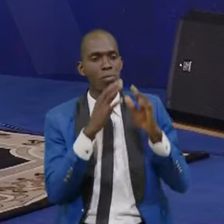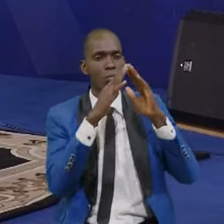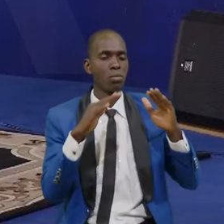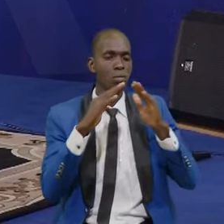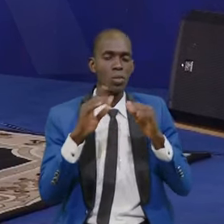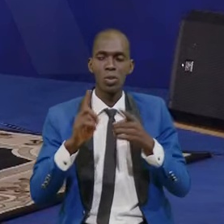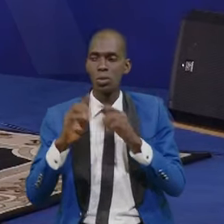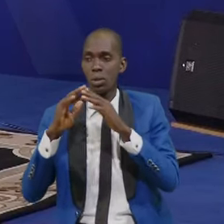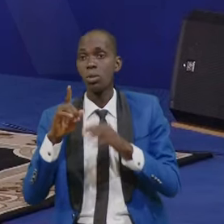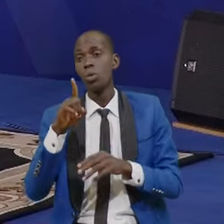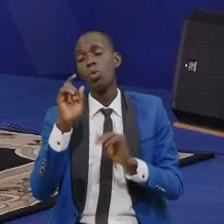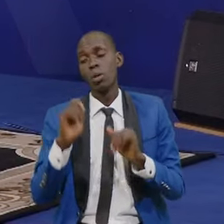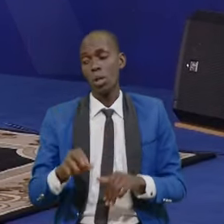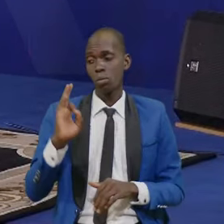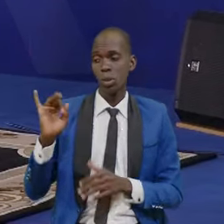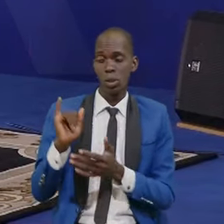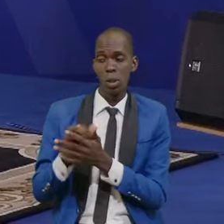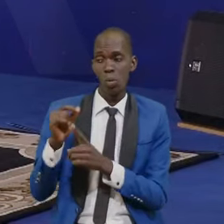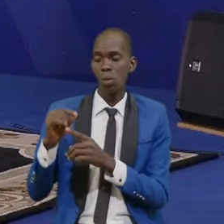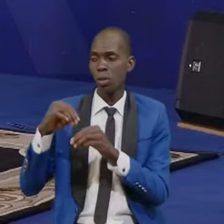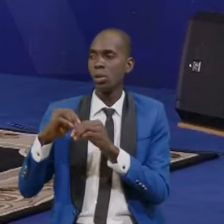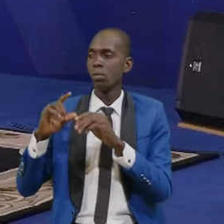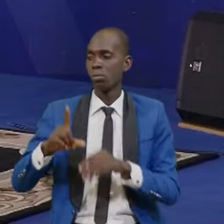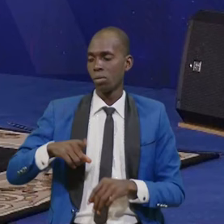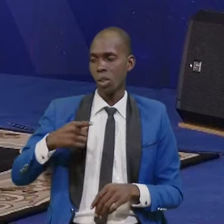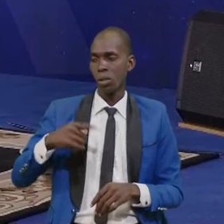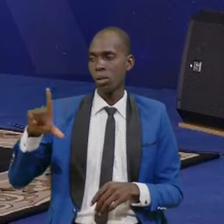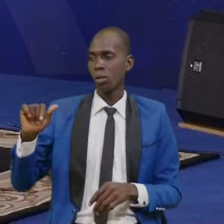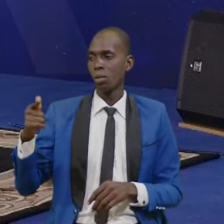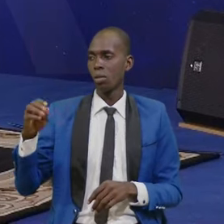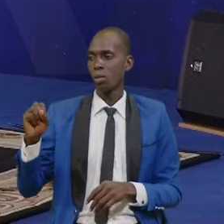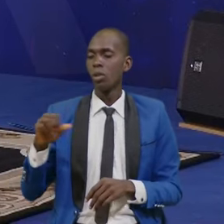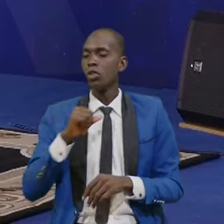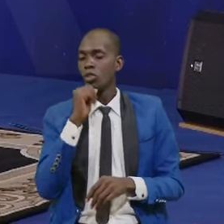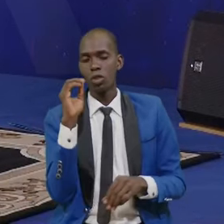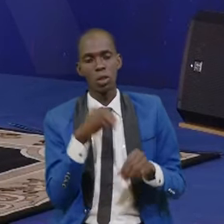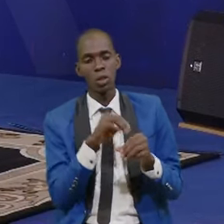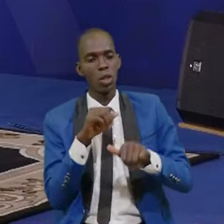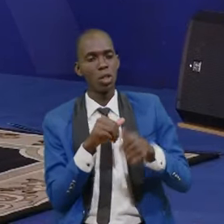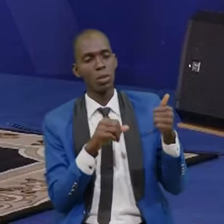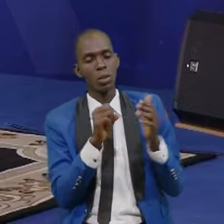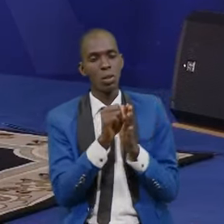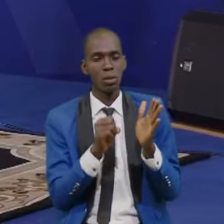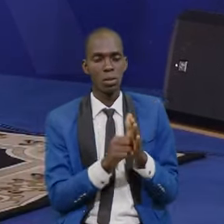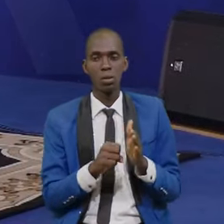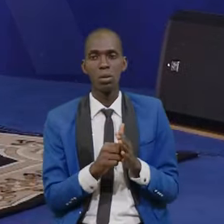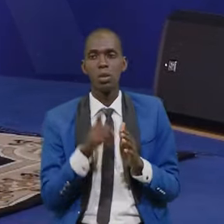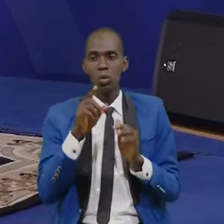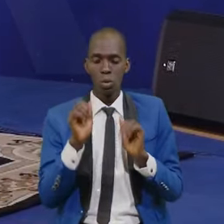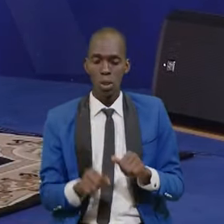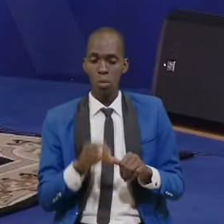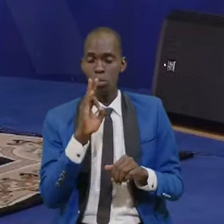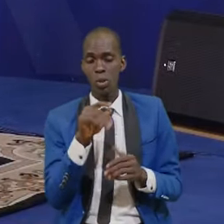in Lagos, but not in Benin City. Nothing like that. You can preach that in Nigeria,